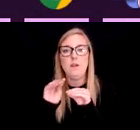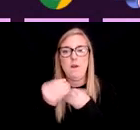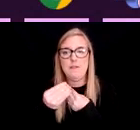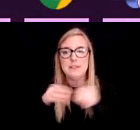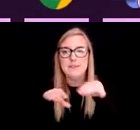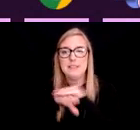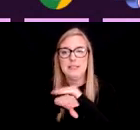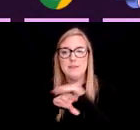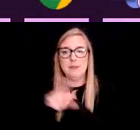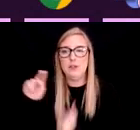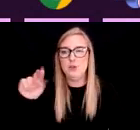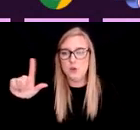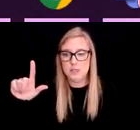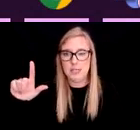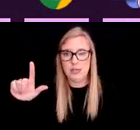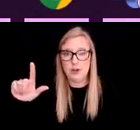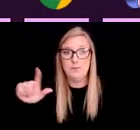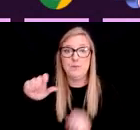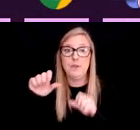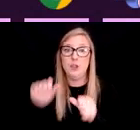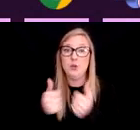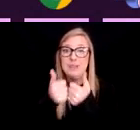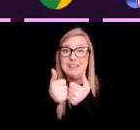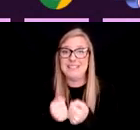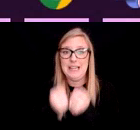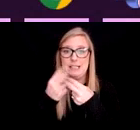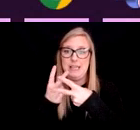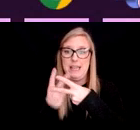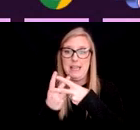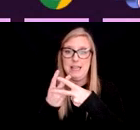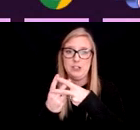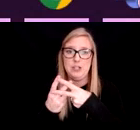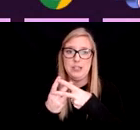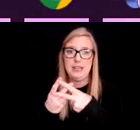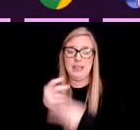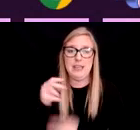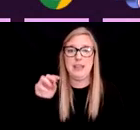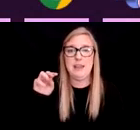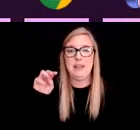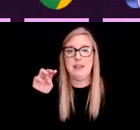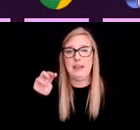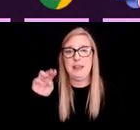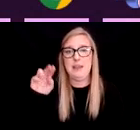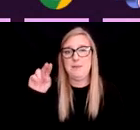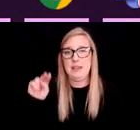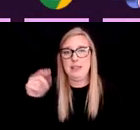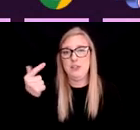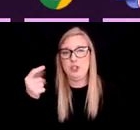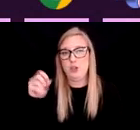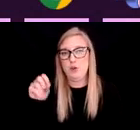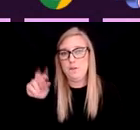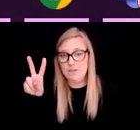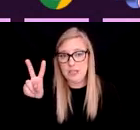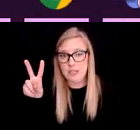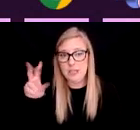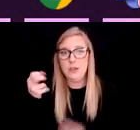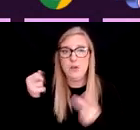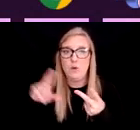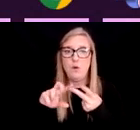Accessibility newsletter. You can text hashtag MN or